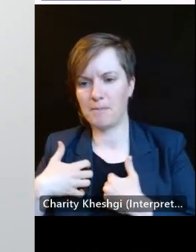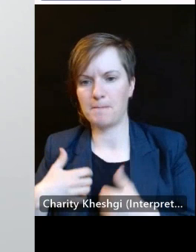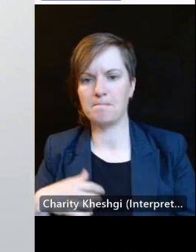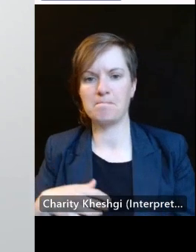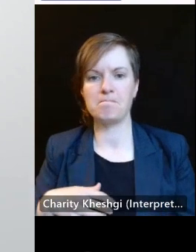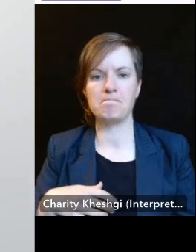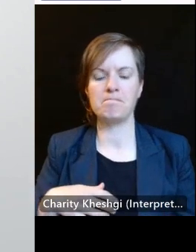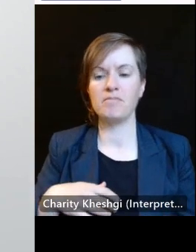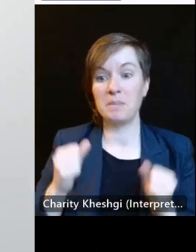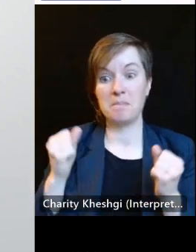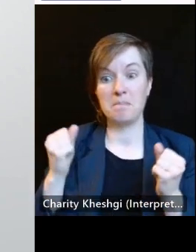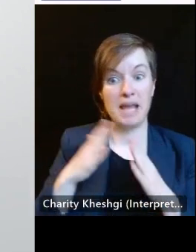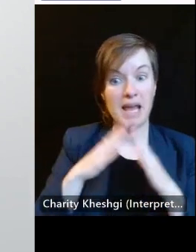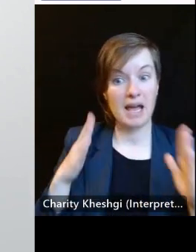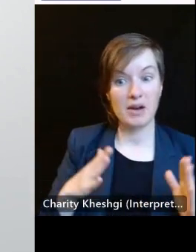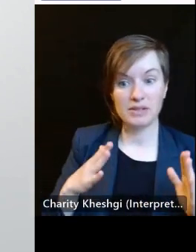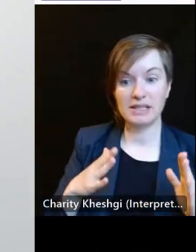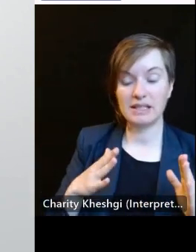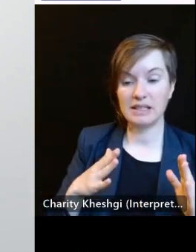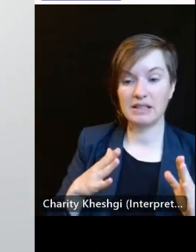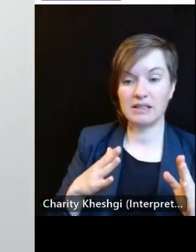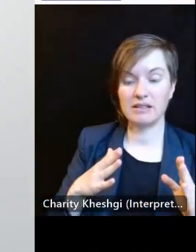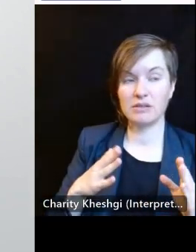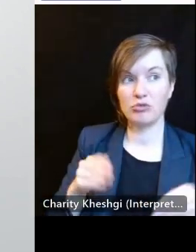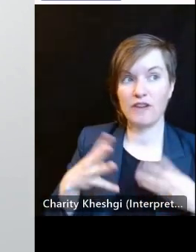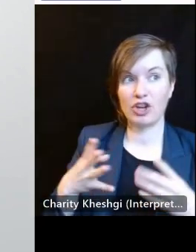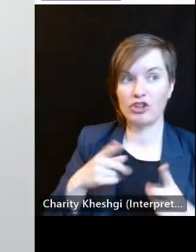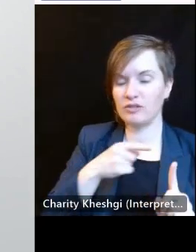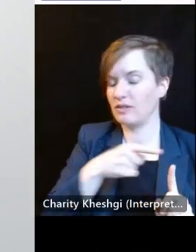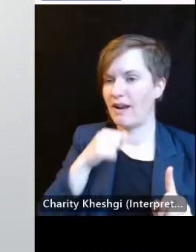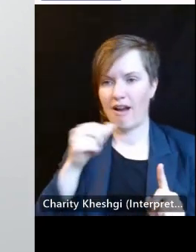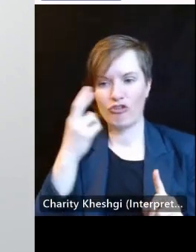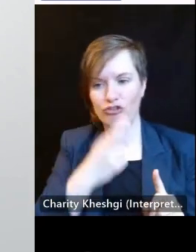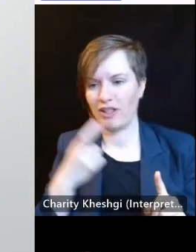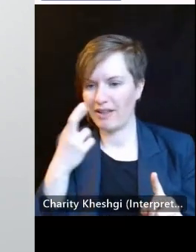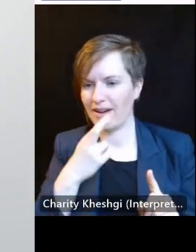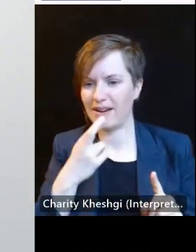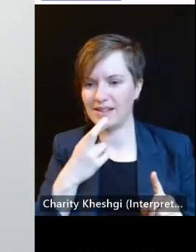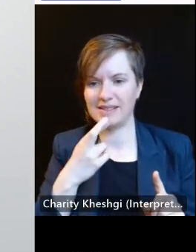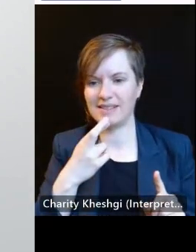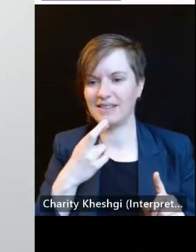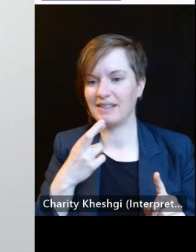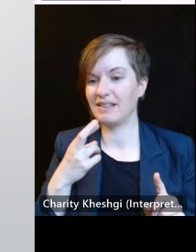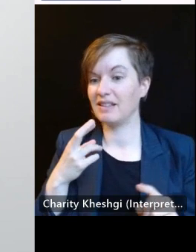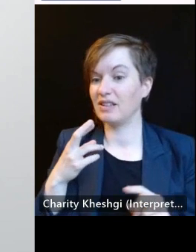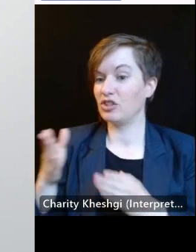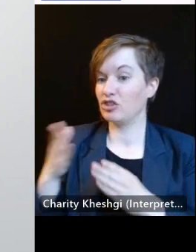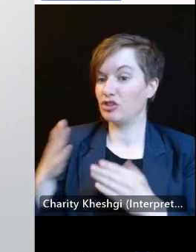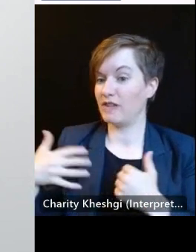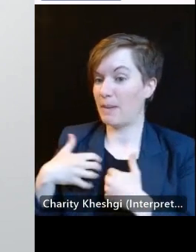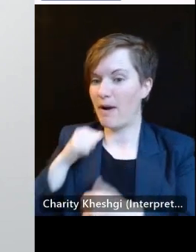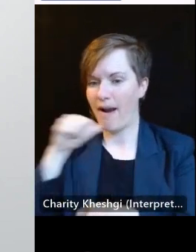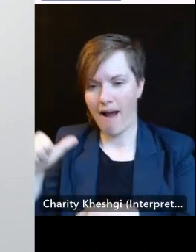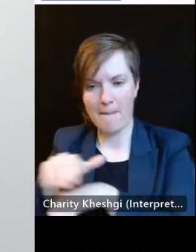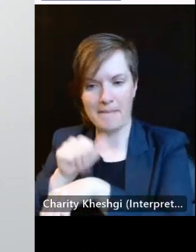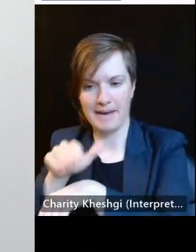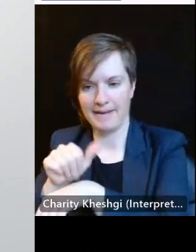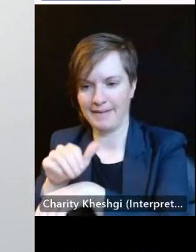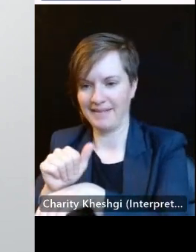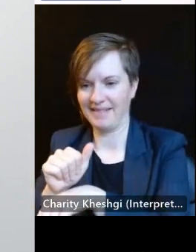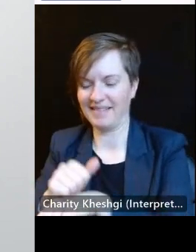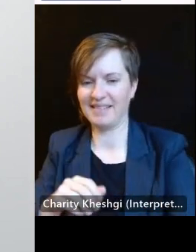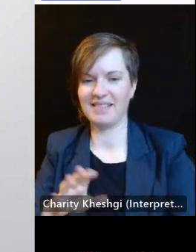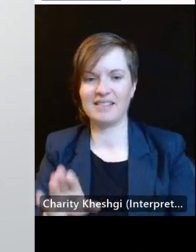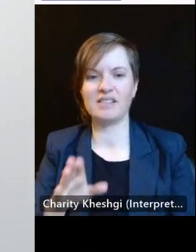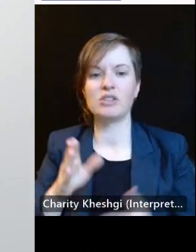service animals are not pets. So service animals under the ADA are limited to